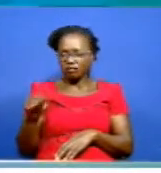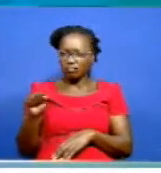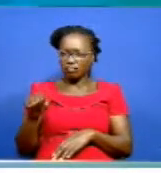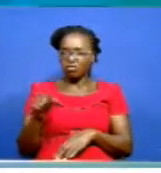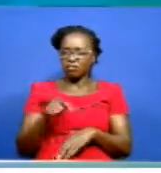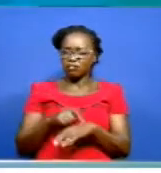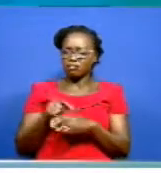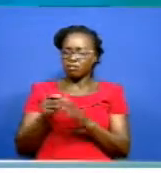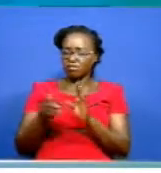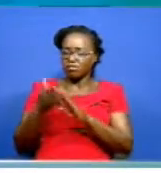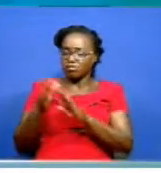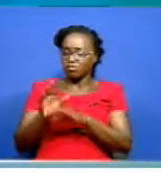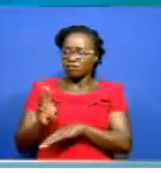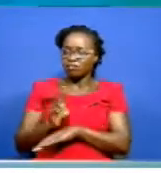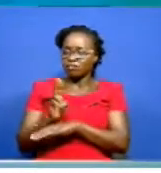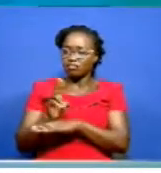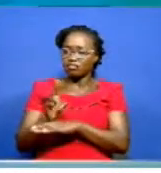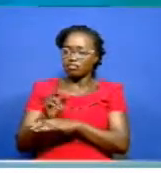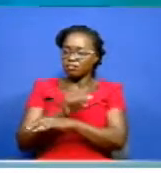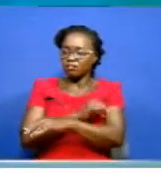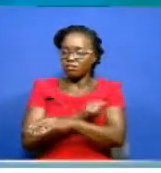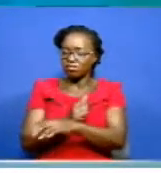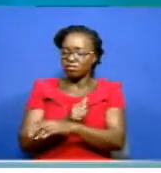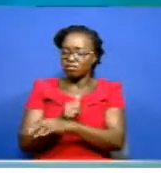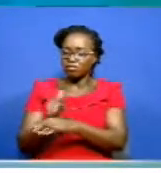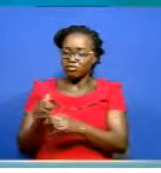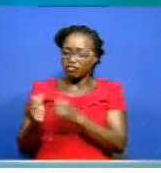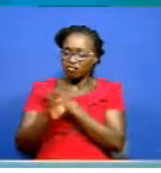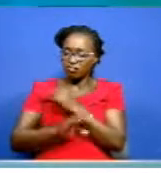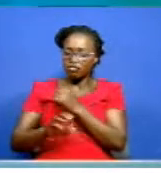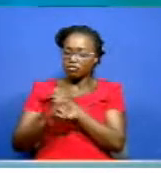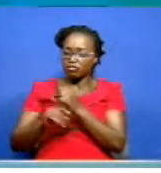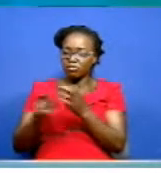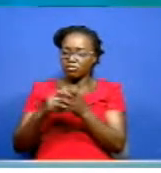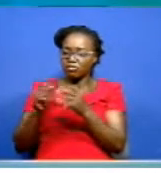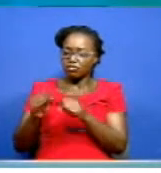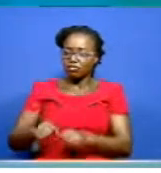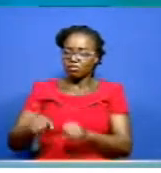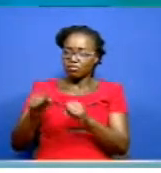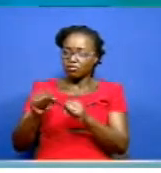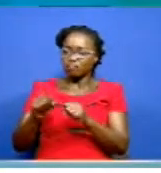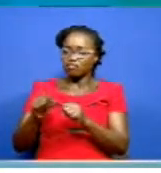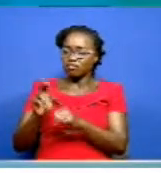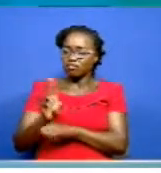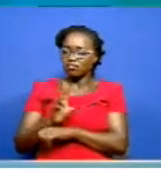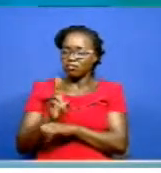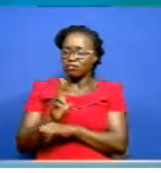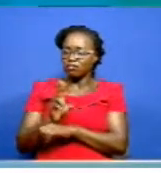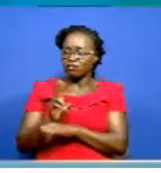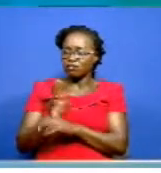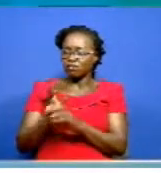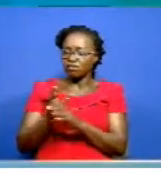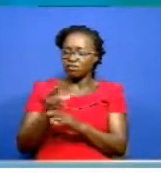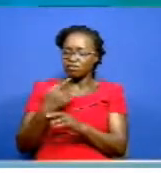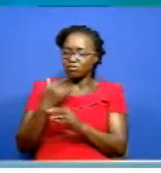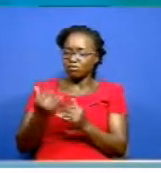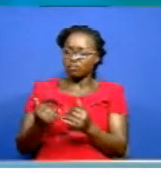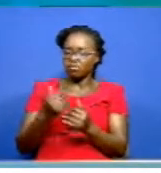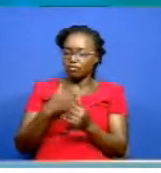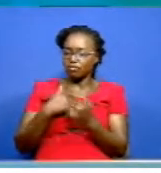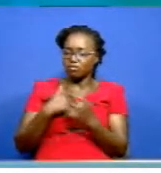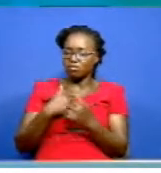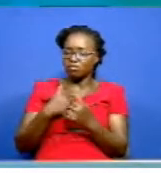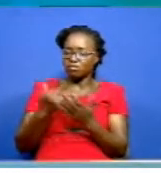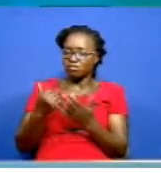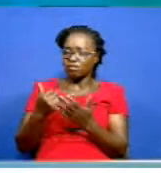get the emergency use authorization in the country, then we could be able to explore its use. So far, since we only have the AstraZeneca one